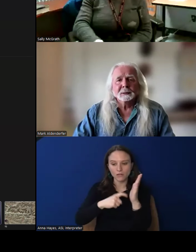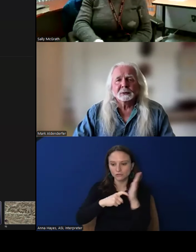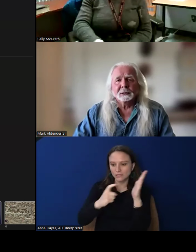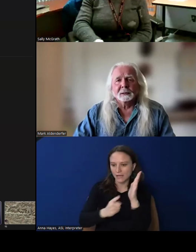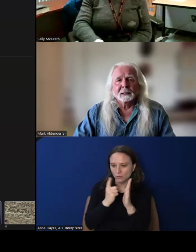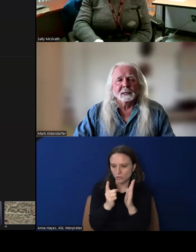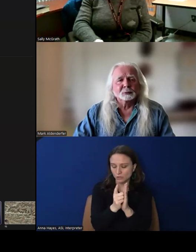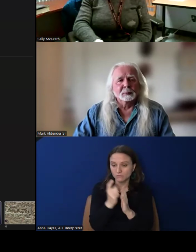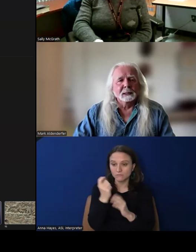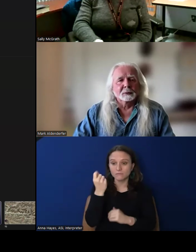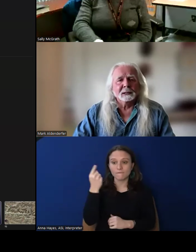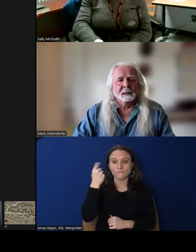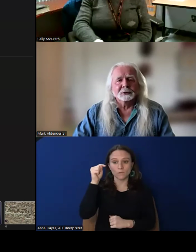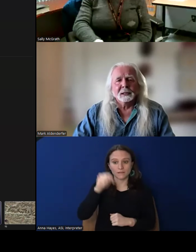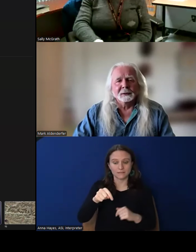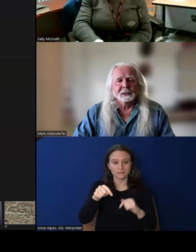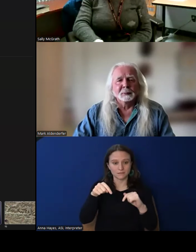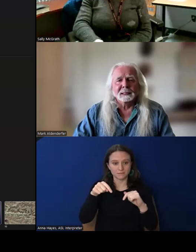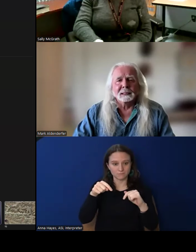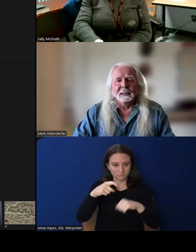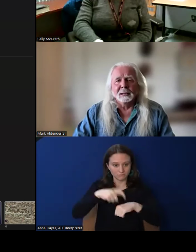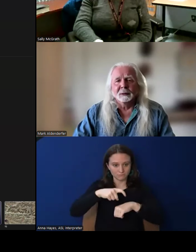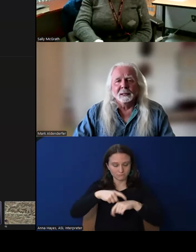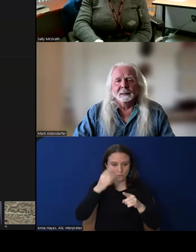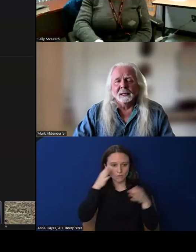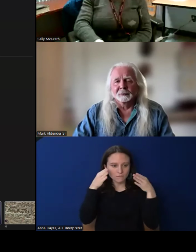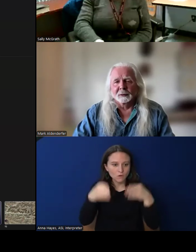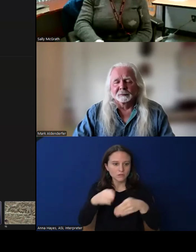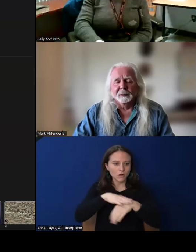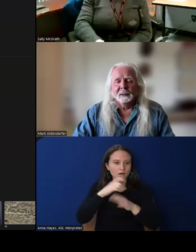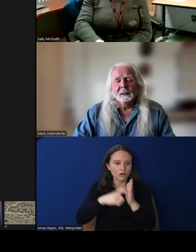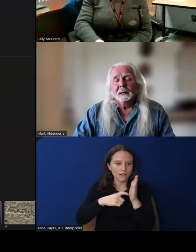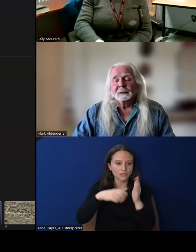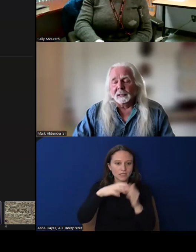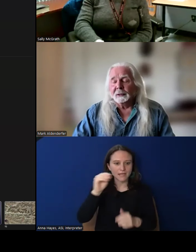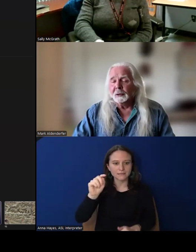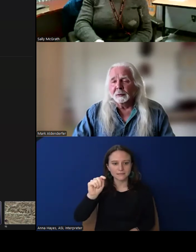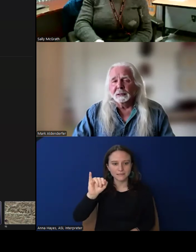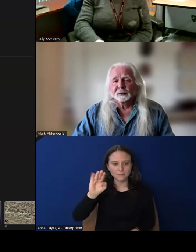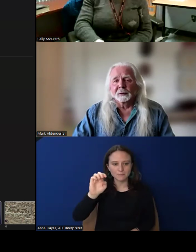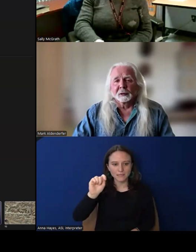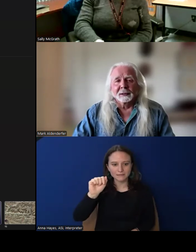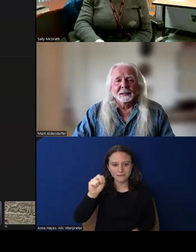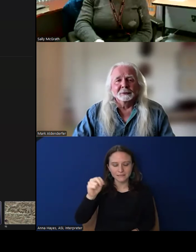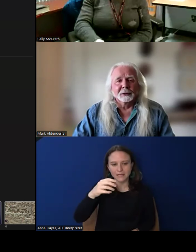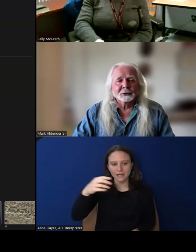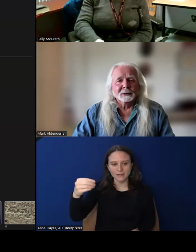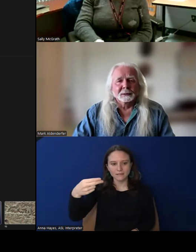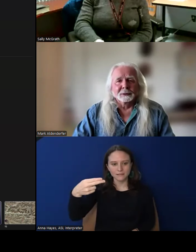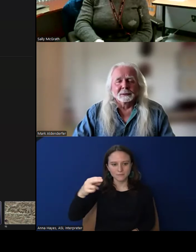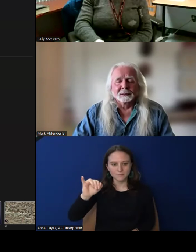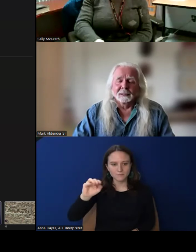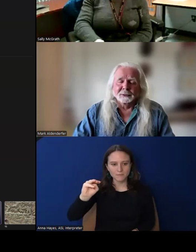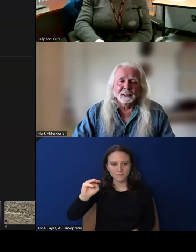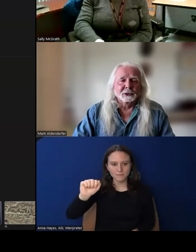in this particular case will be archaeology in the Tibetan and Himalayan afterlife. Sally, thank you very much for the very kind introduction.